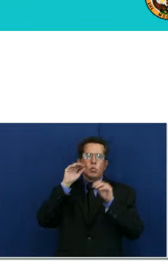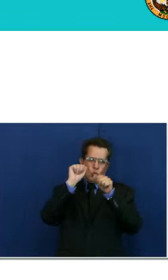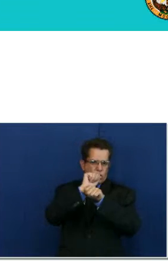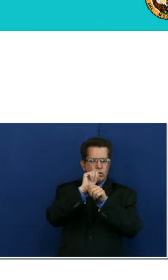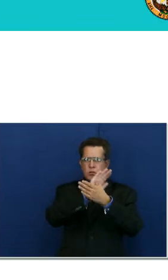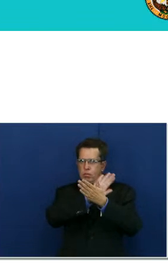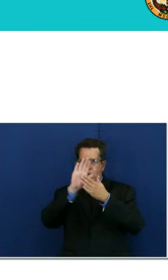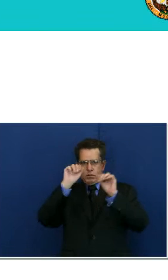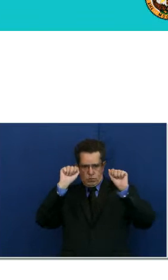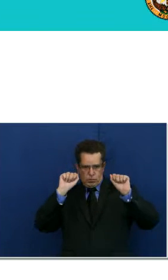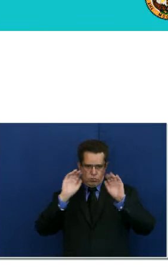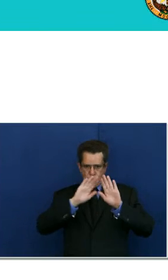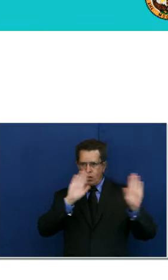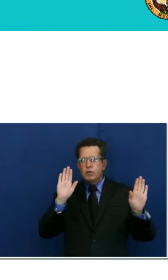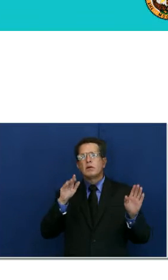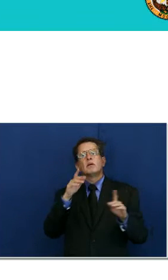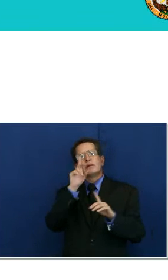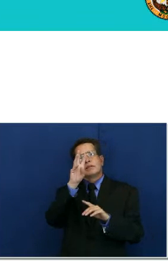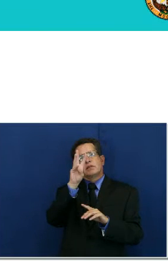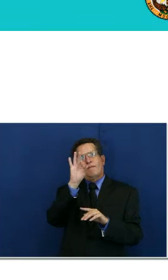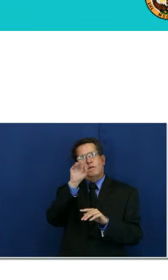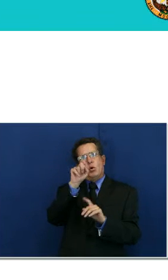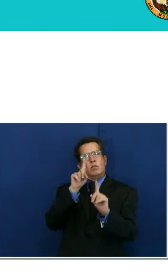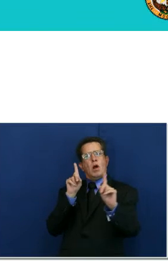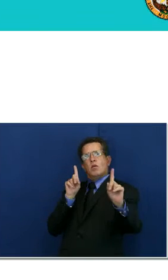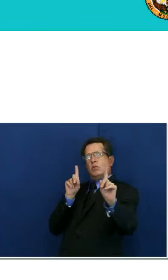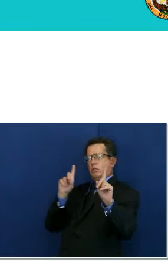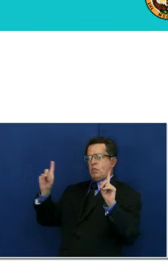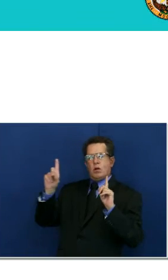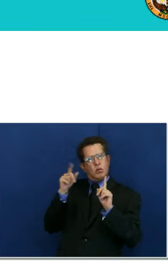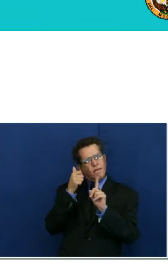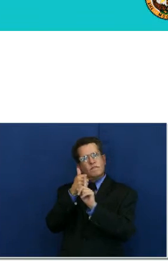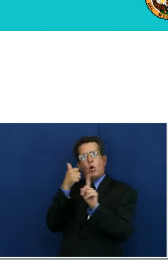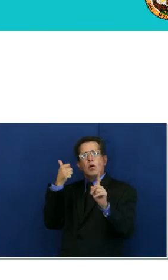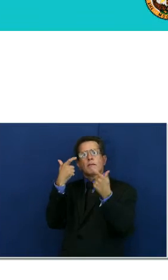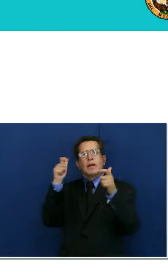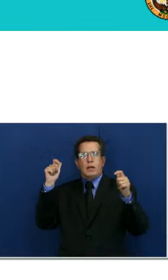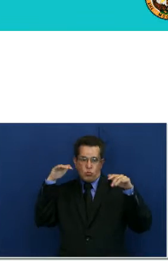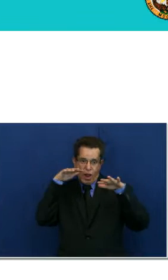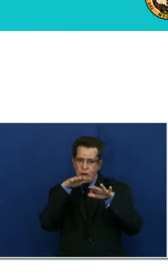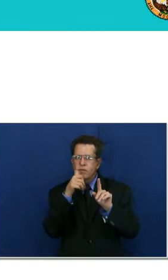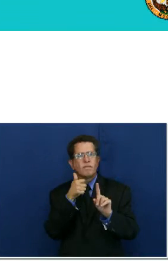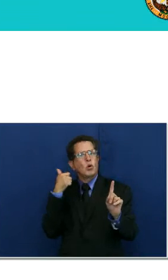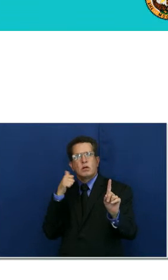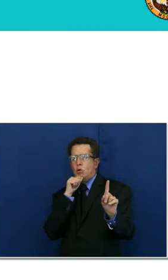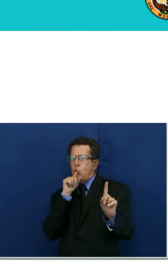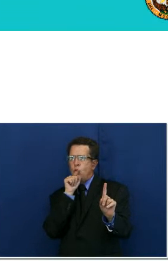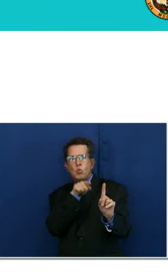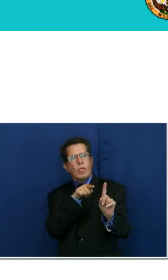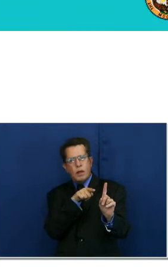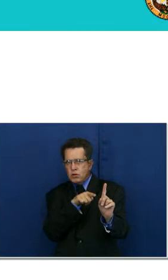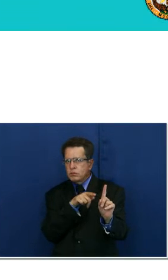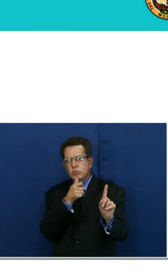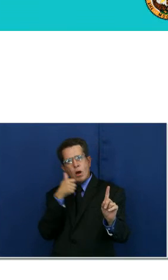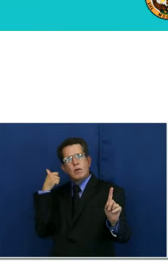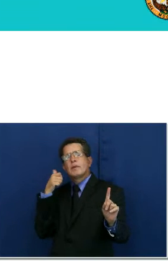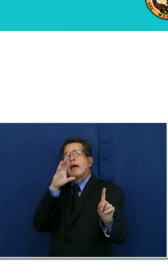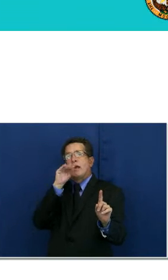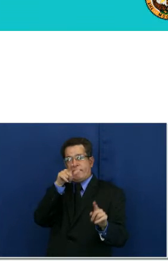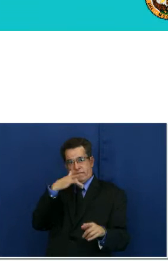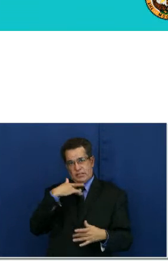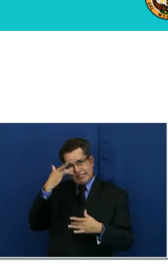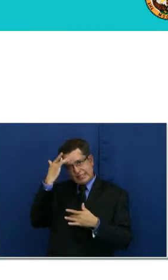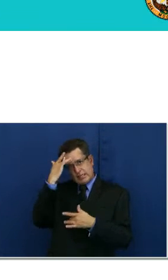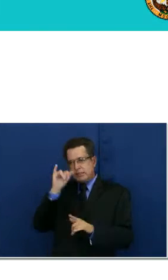staying 6 feet apart from others, wearing a face covering, avoiding crowds, and most importantly, staying home if you are